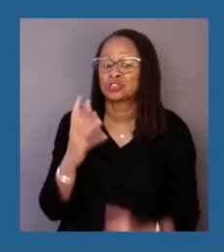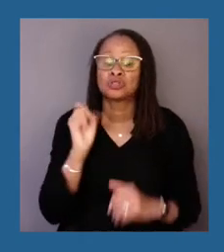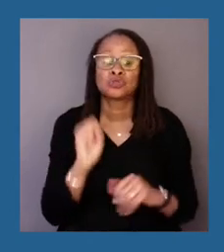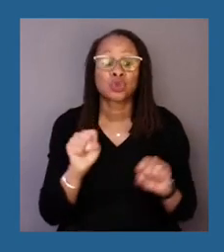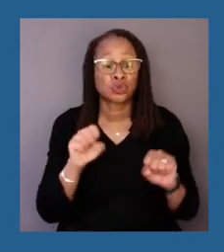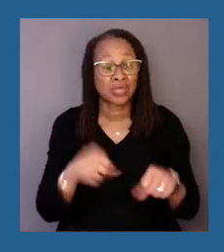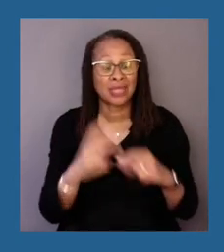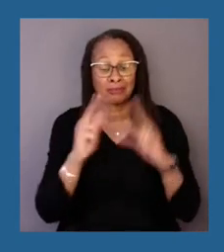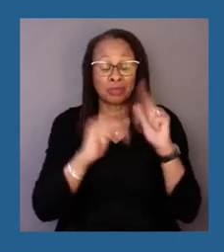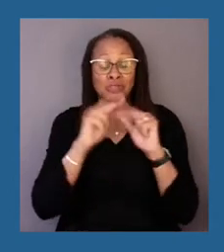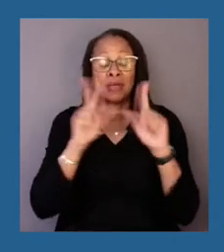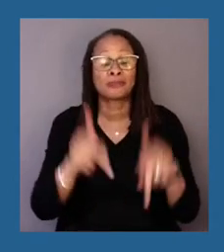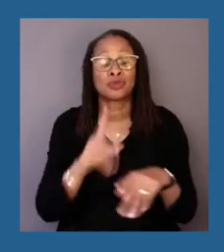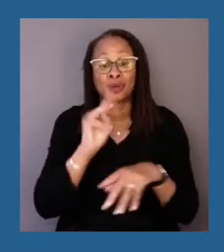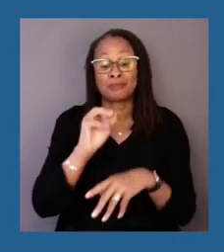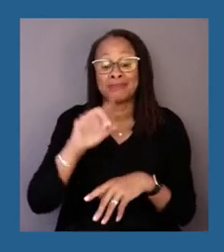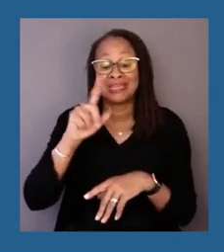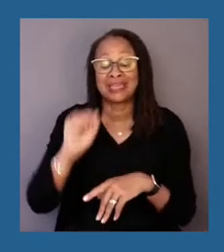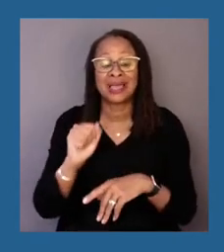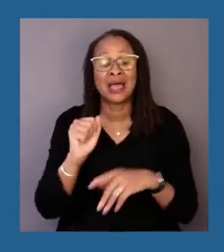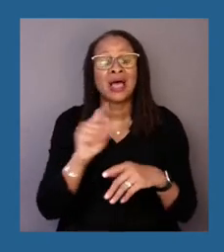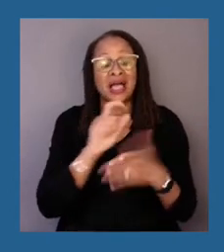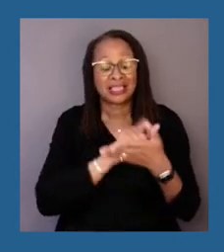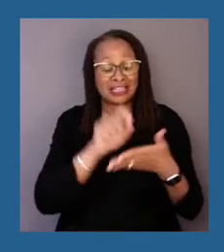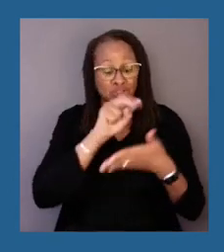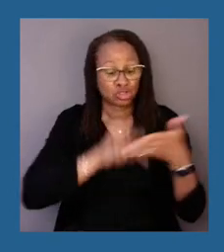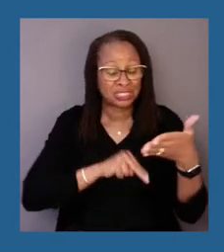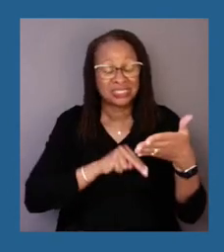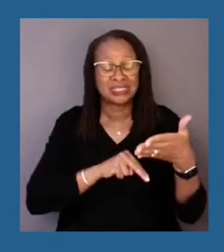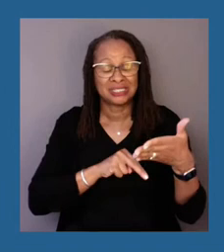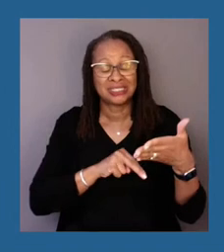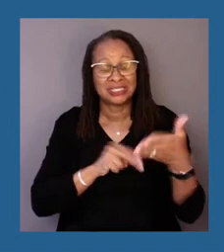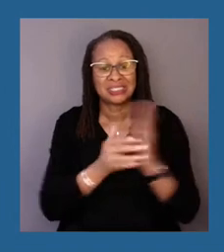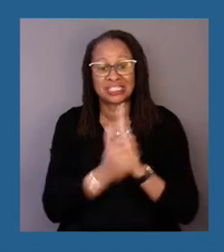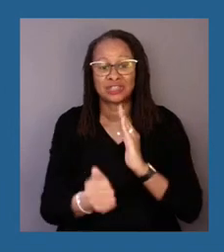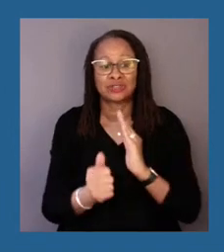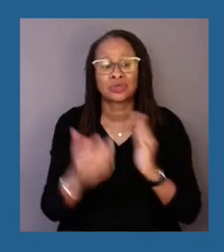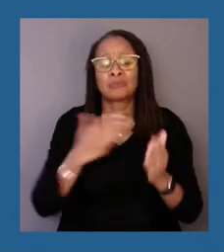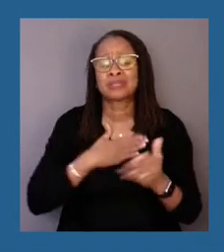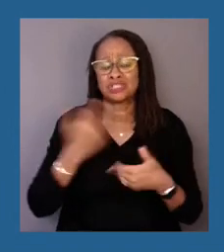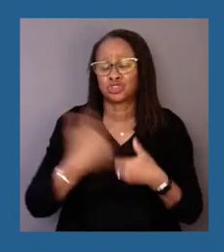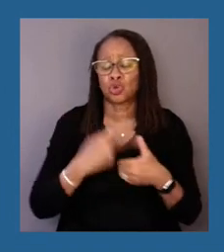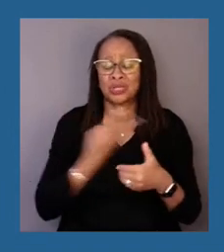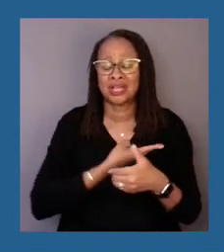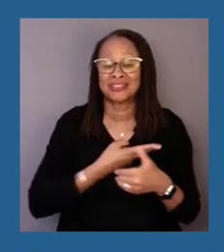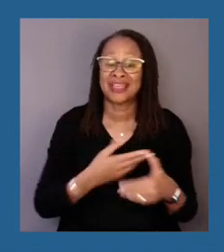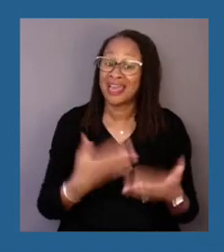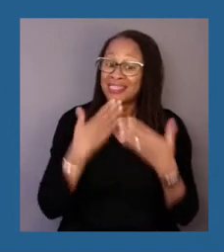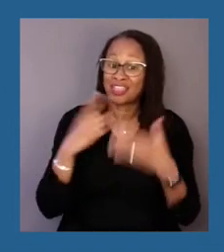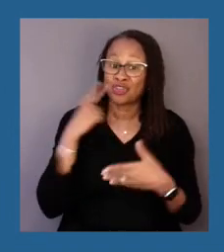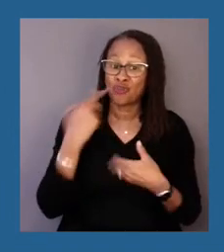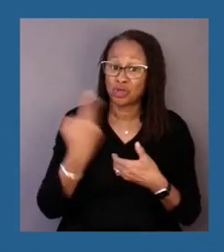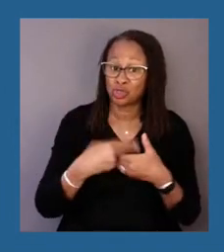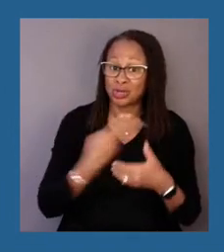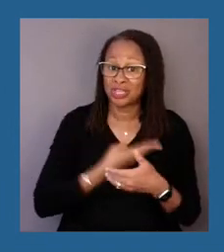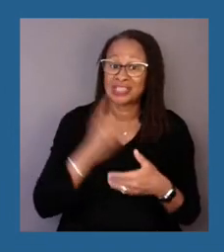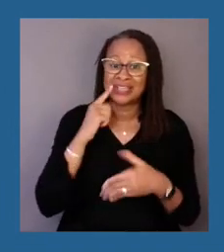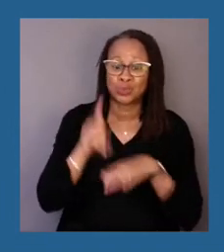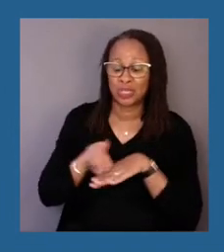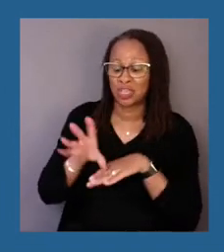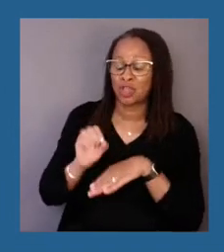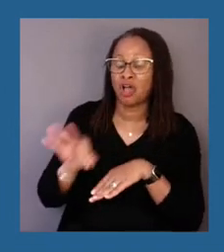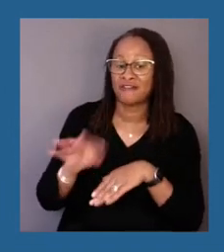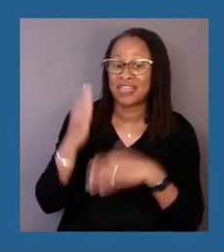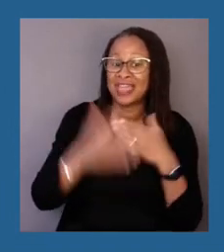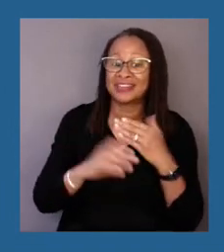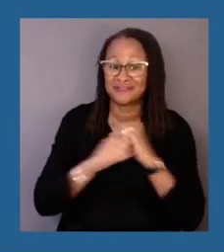So please join us for the end of this campaign. Thank you for joining us as we kick off the end of the campaign in this event.